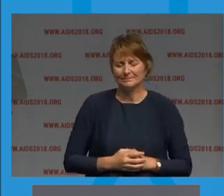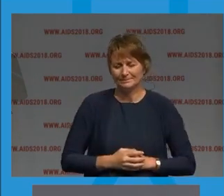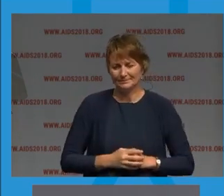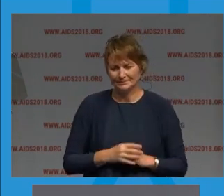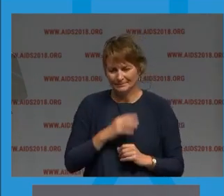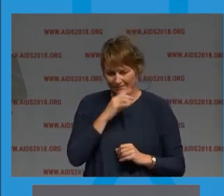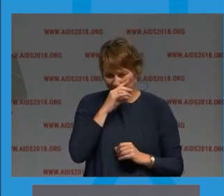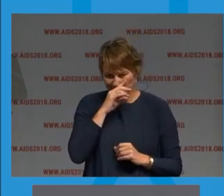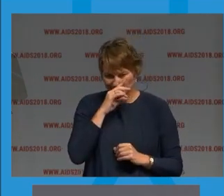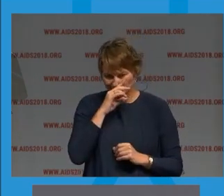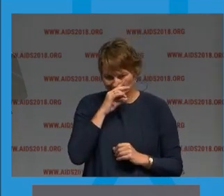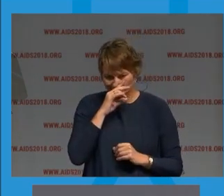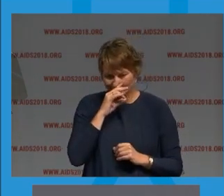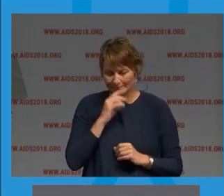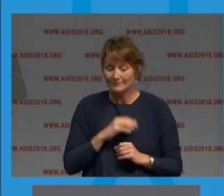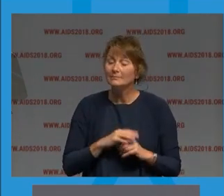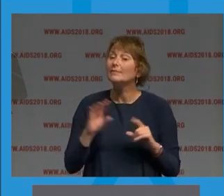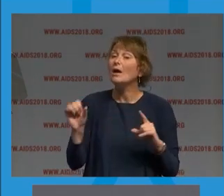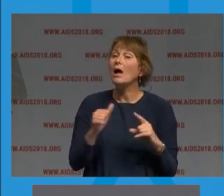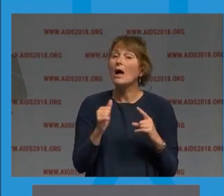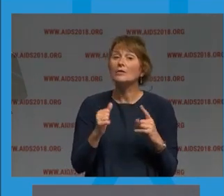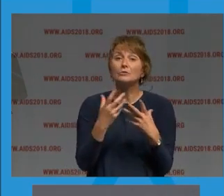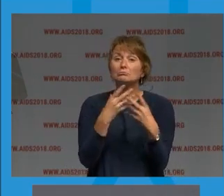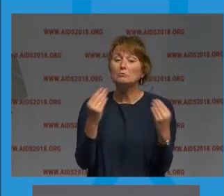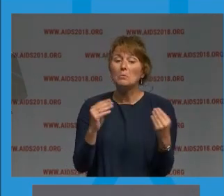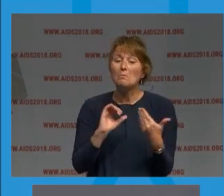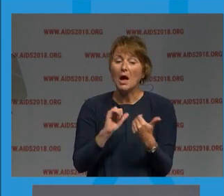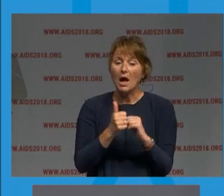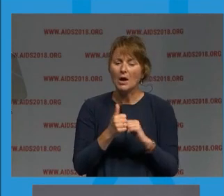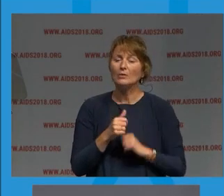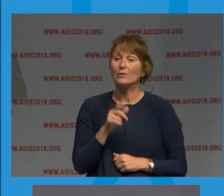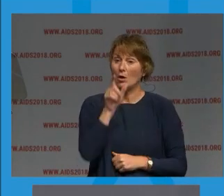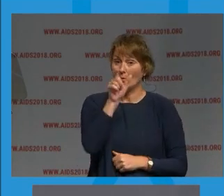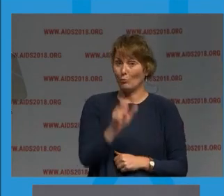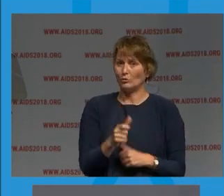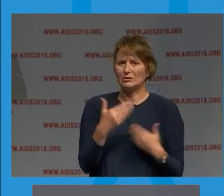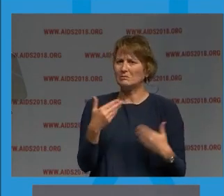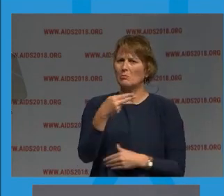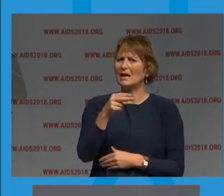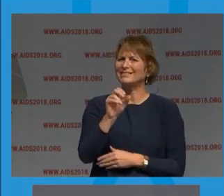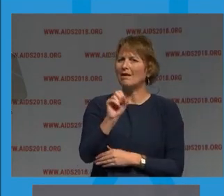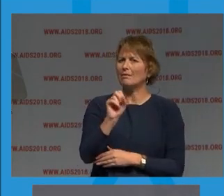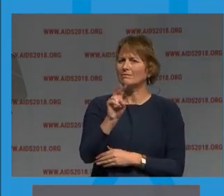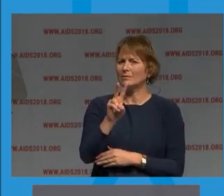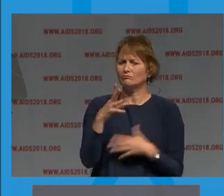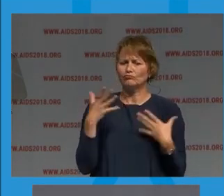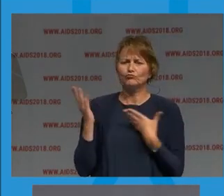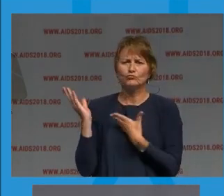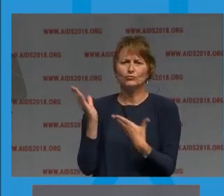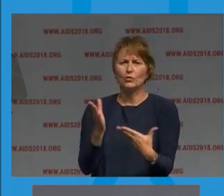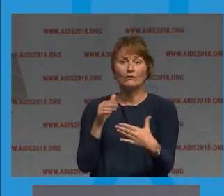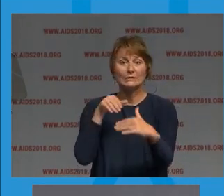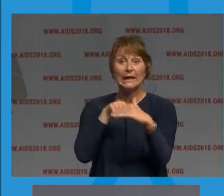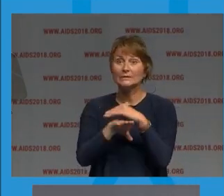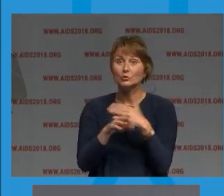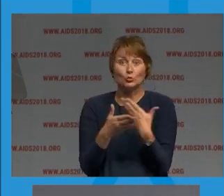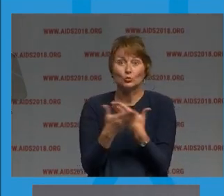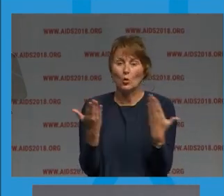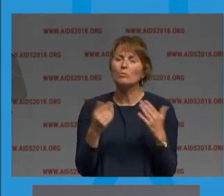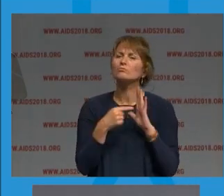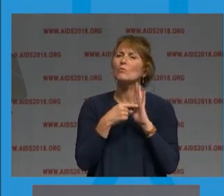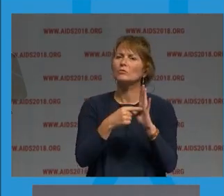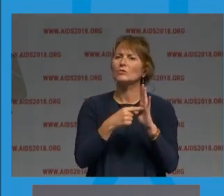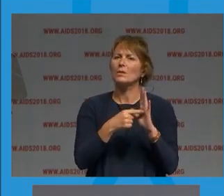Another approach that holds promise as a way to reach people who are not accessing existing HIV services, including people who inject drugs, is